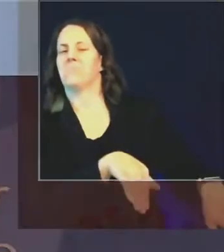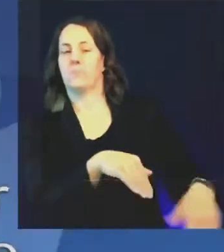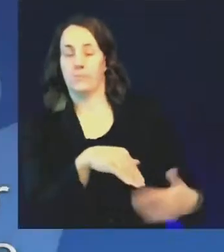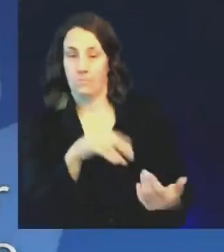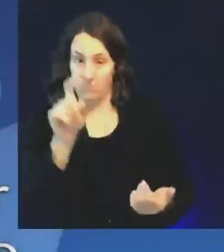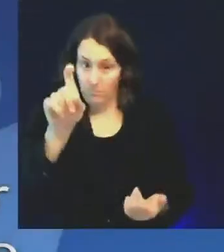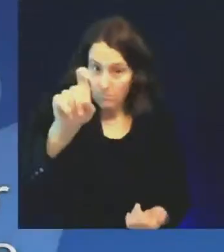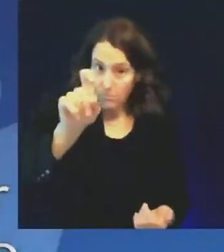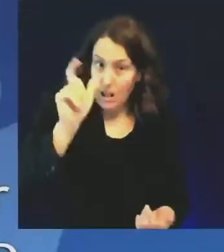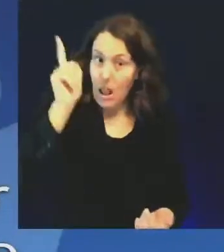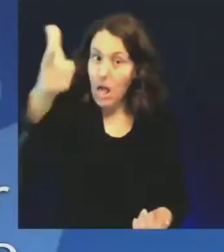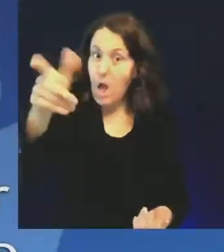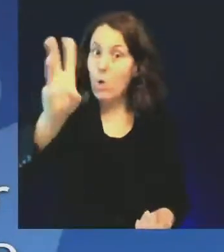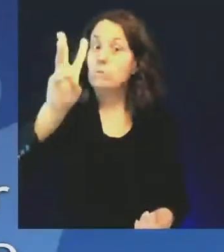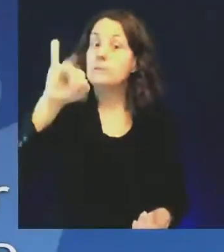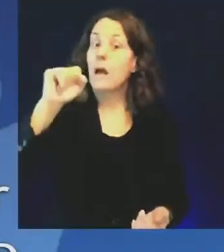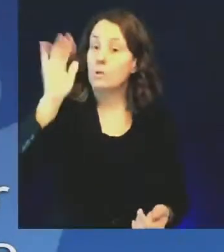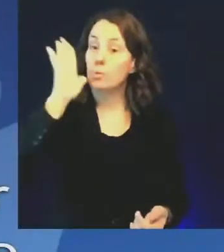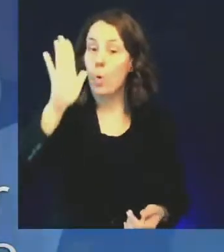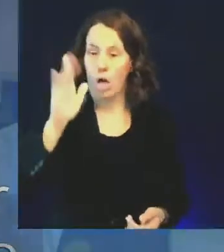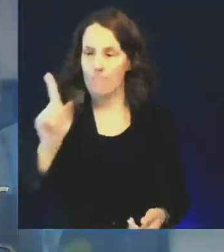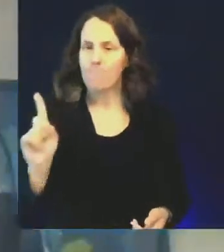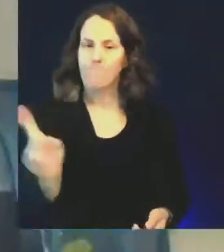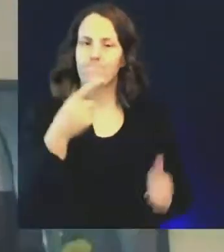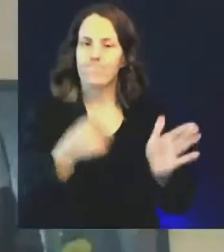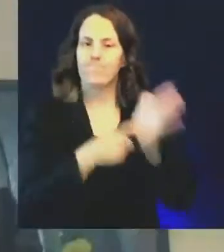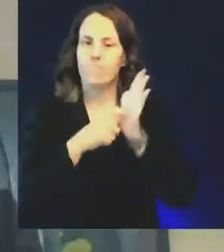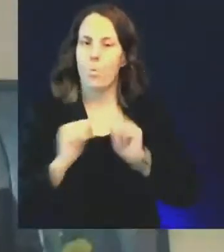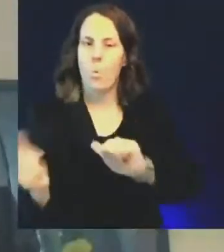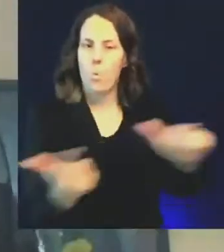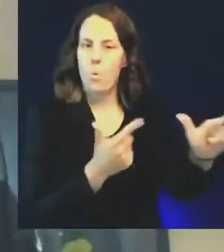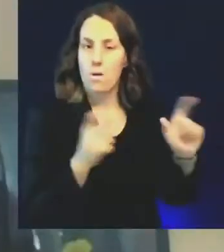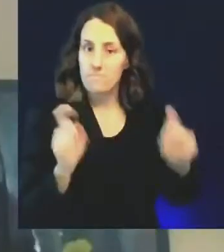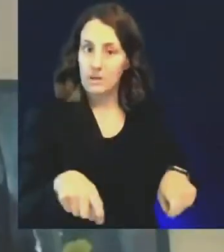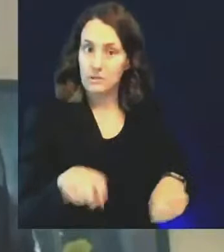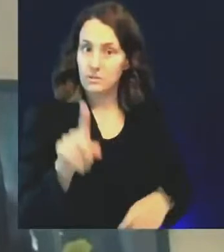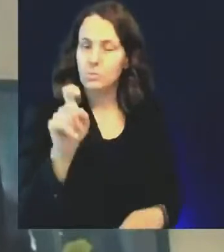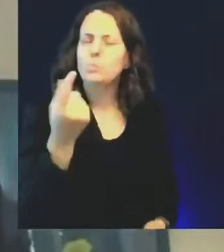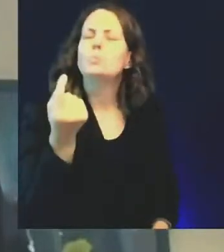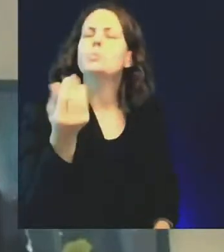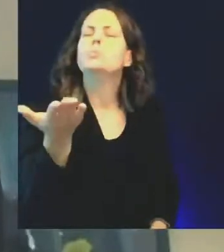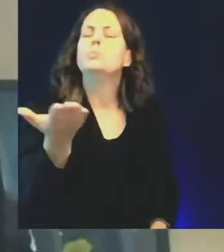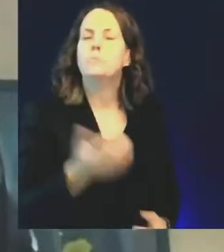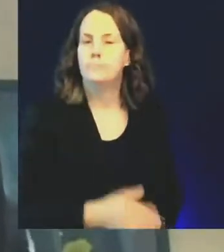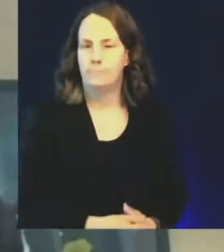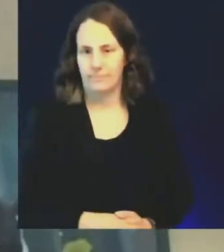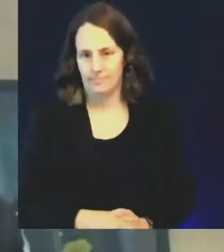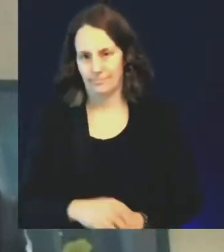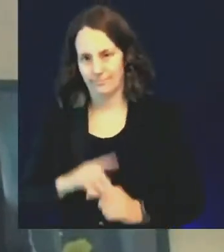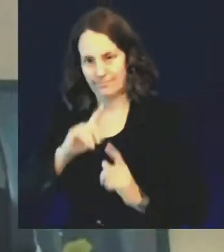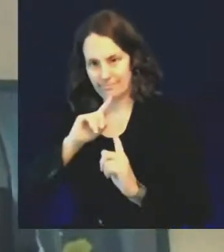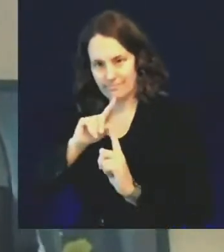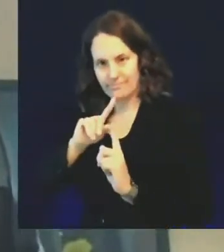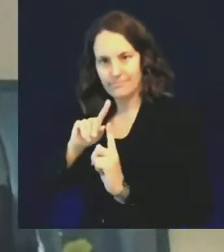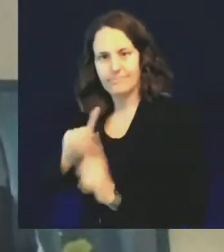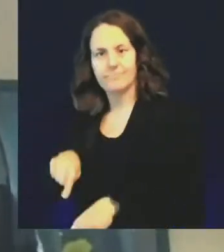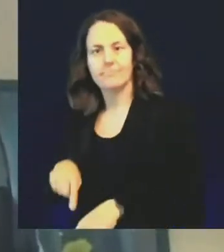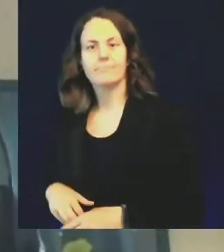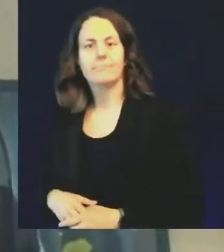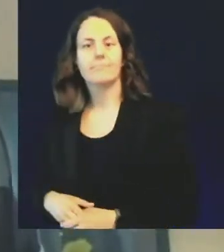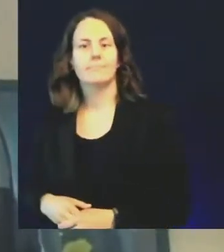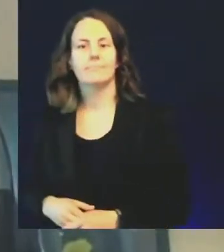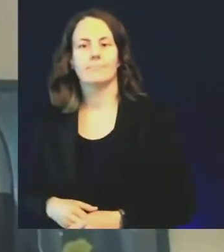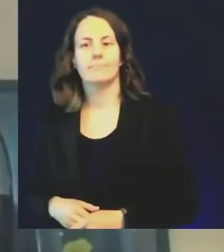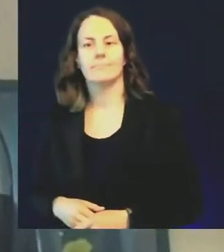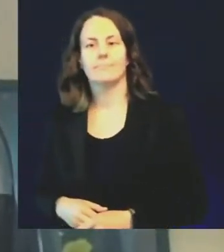would take issue with your assumption, because you're absolutely right. We're not seeing 50, 60, 70,000 people a day